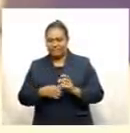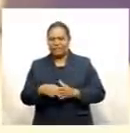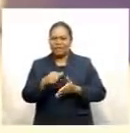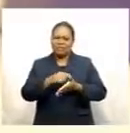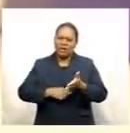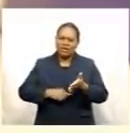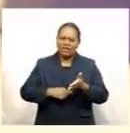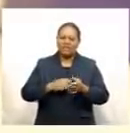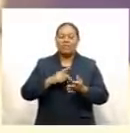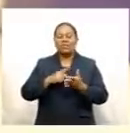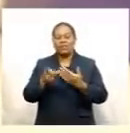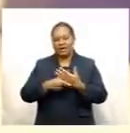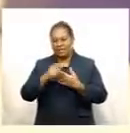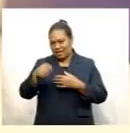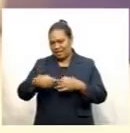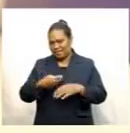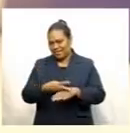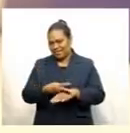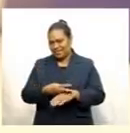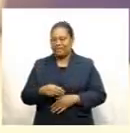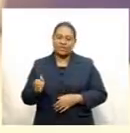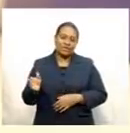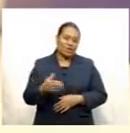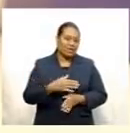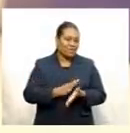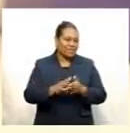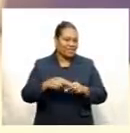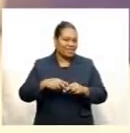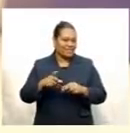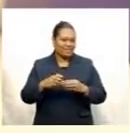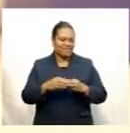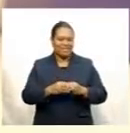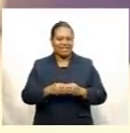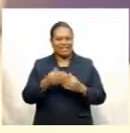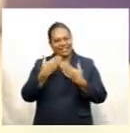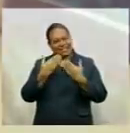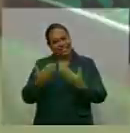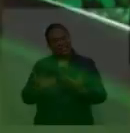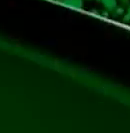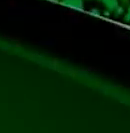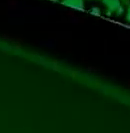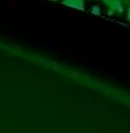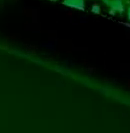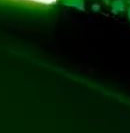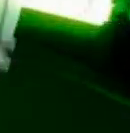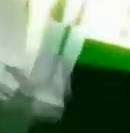program next month. That's all from your HFC Bank, Vinaka.